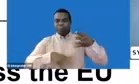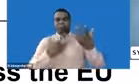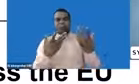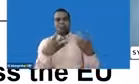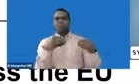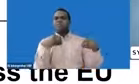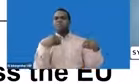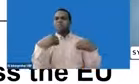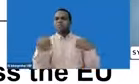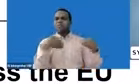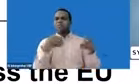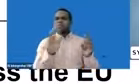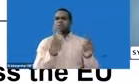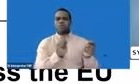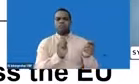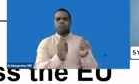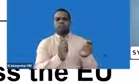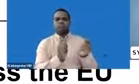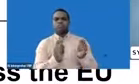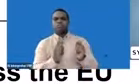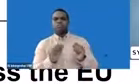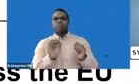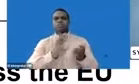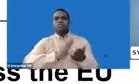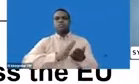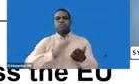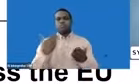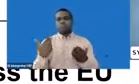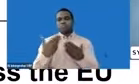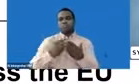been translated into French, German, and Swedish. And